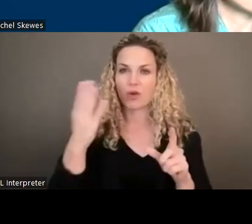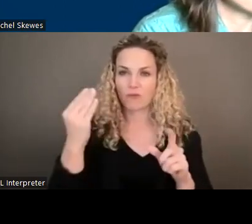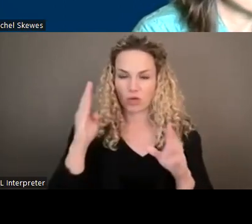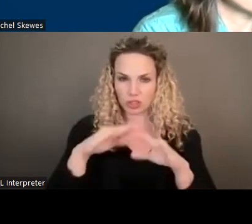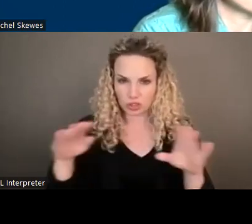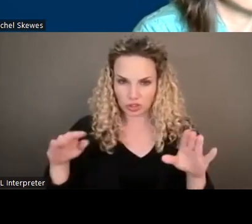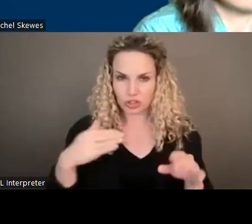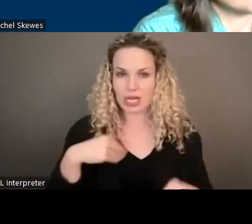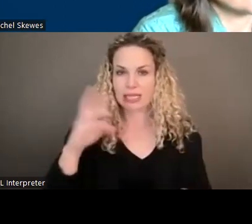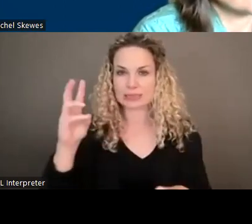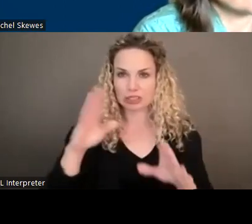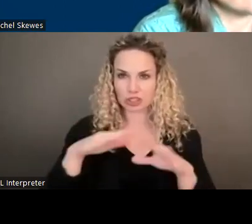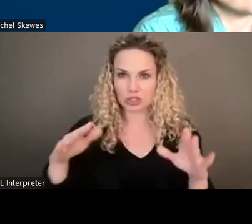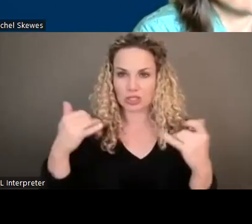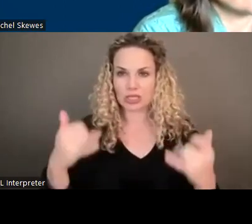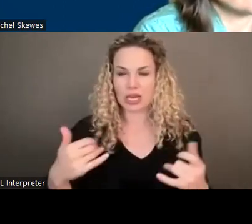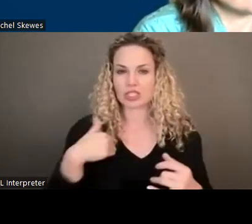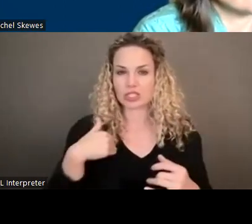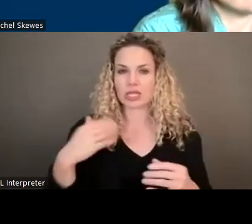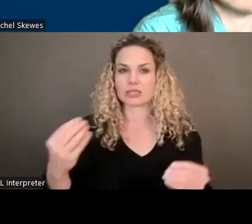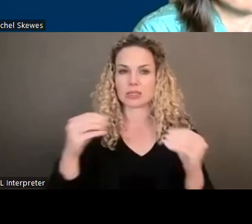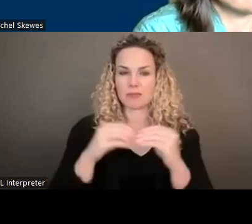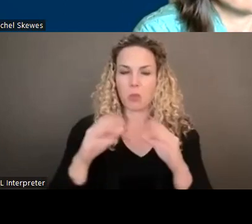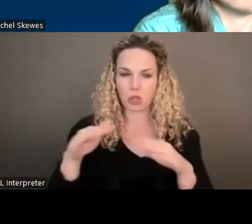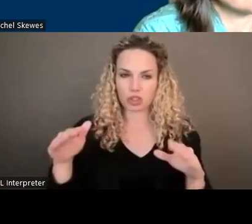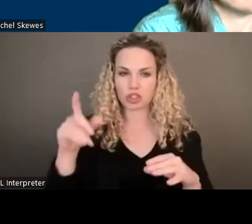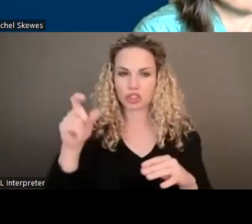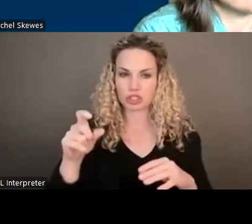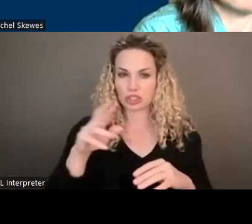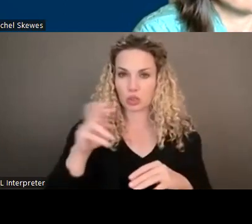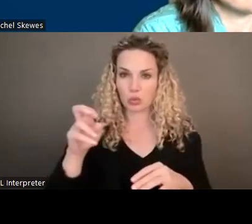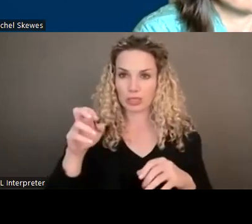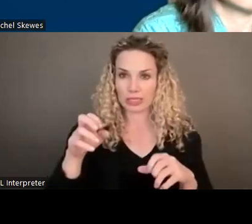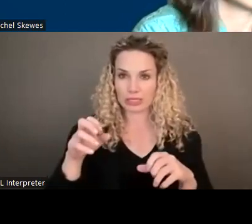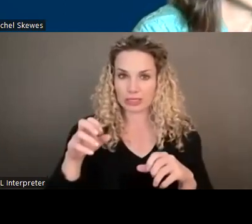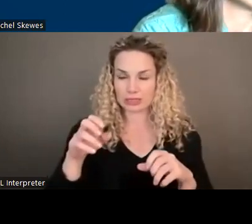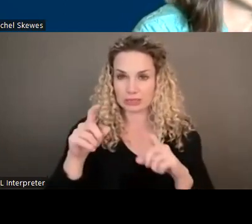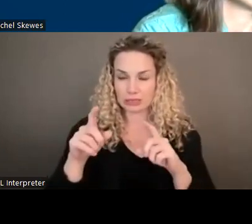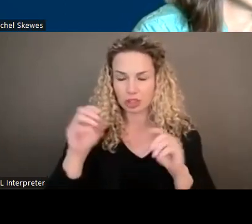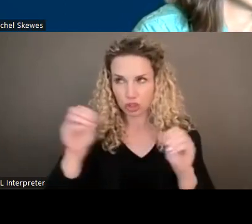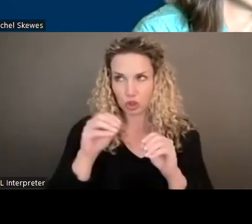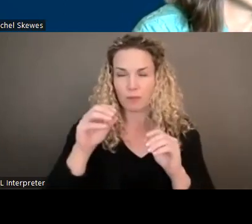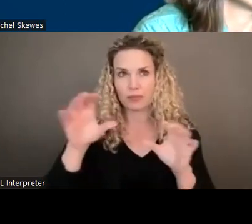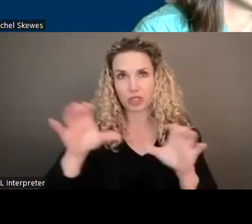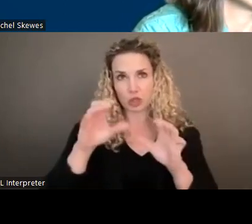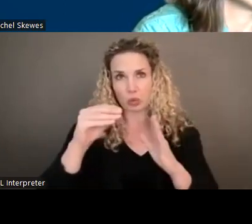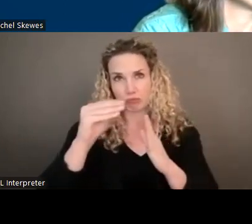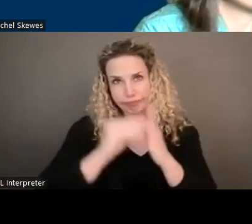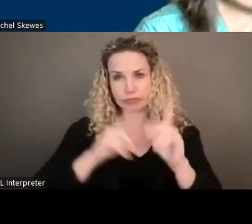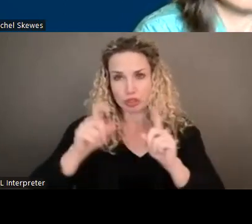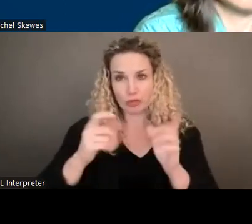and she had 6 children. Now she has more children. Does she need to retake the survey since the number of children have